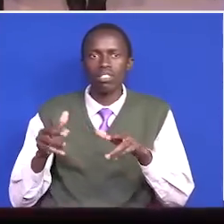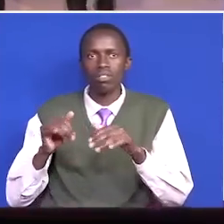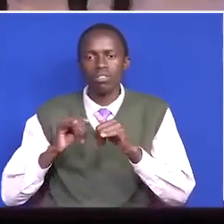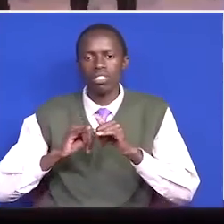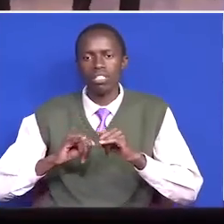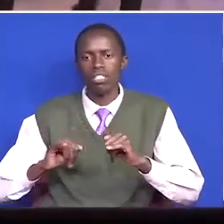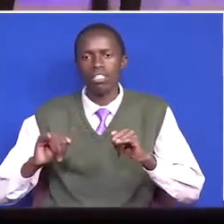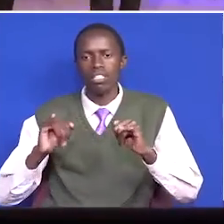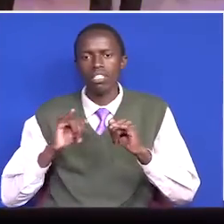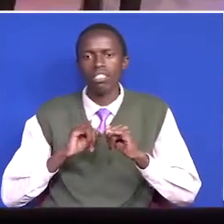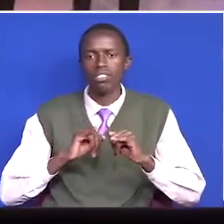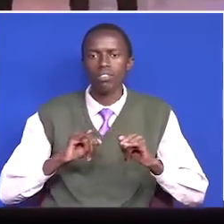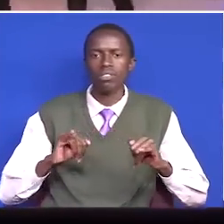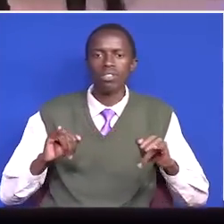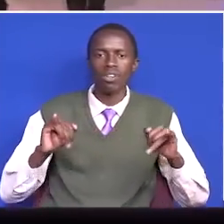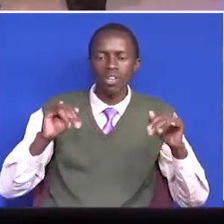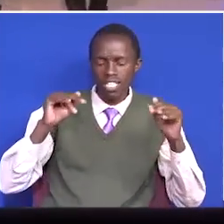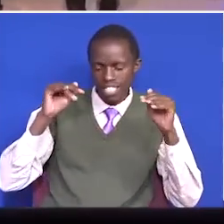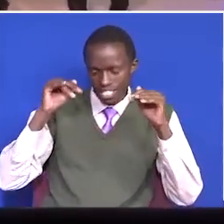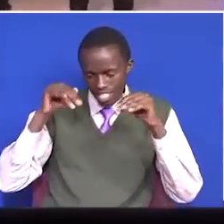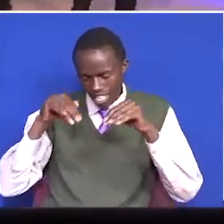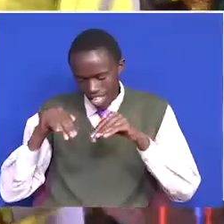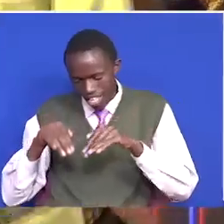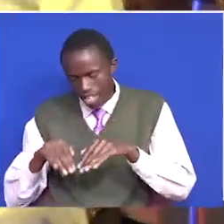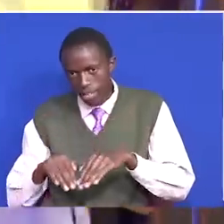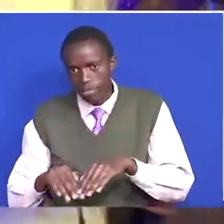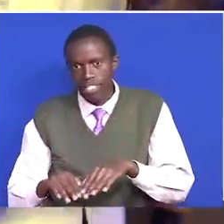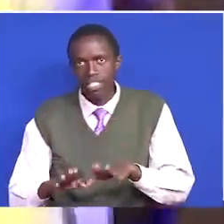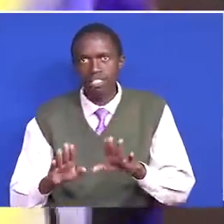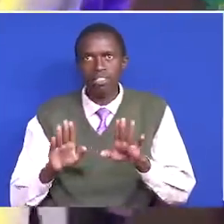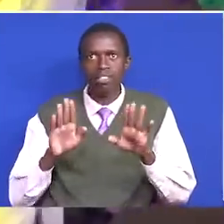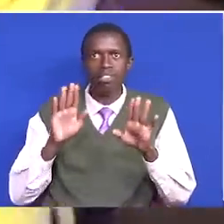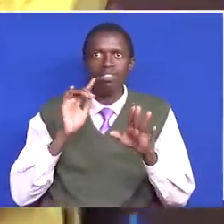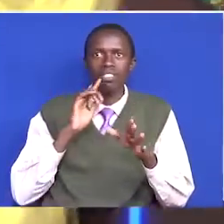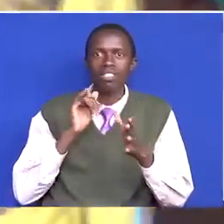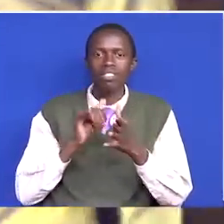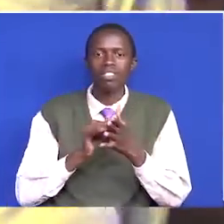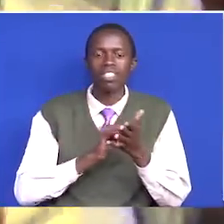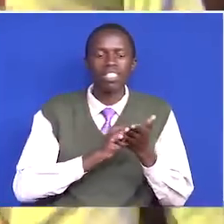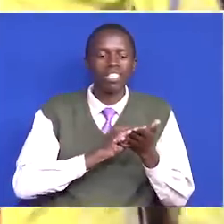Kijito cha utakaso ni damu ya Yesu.